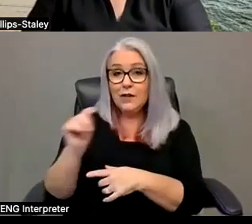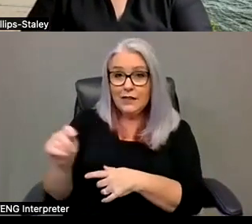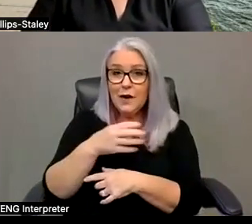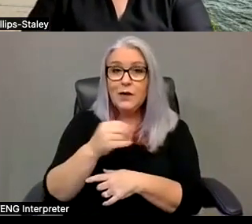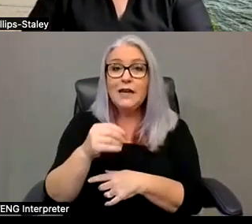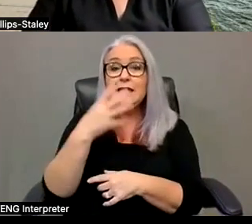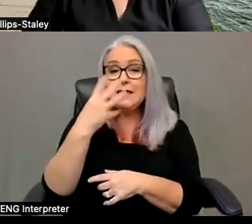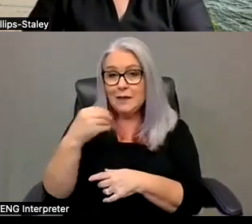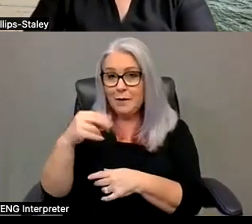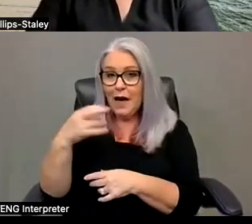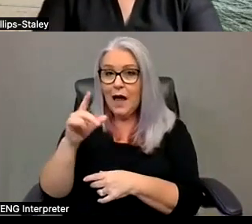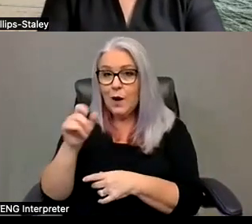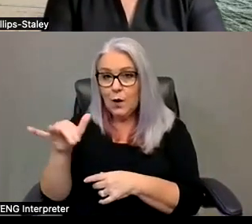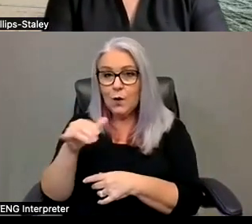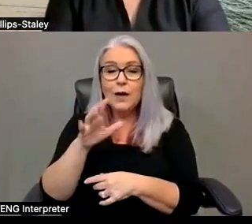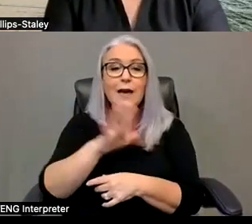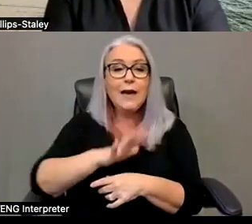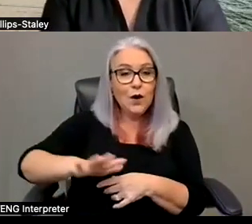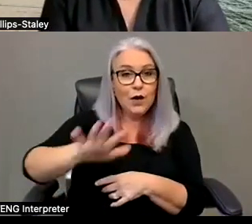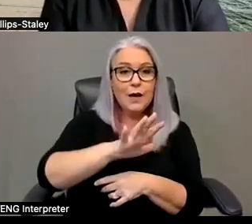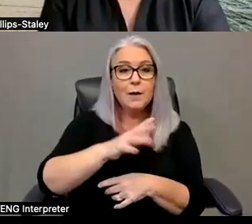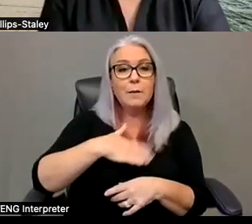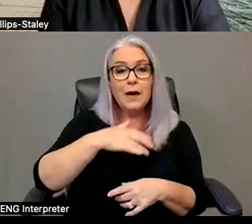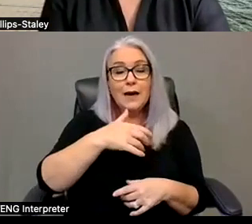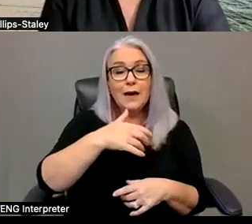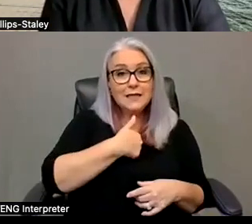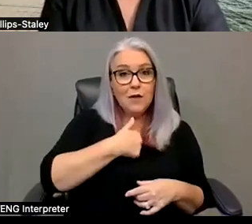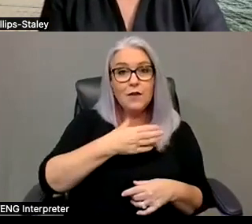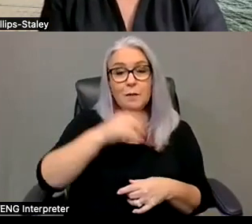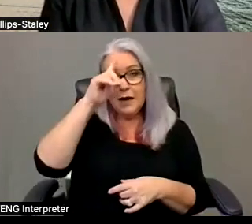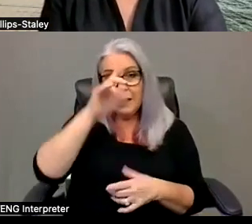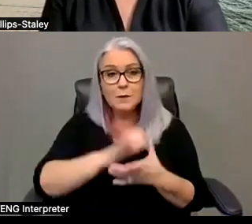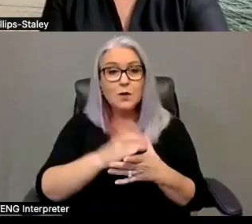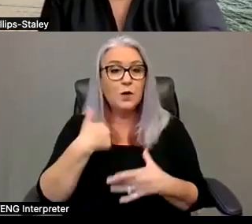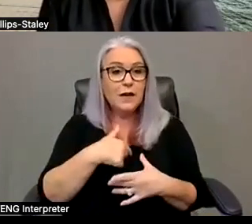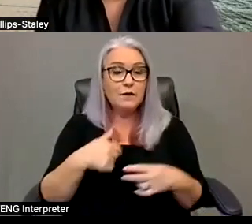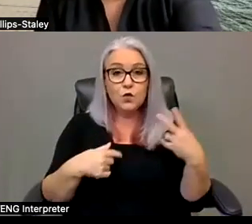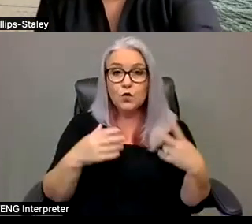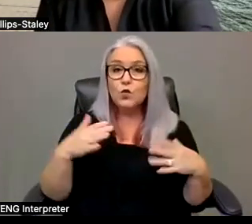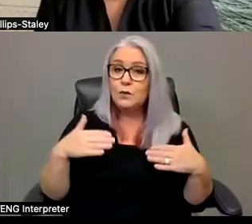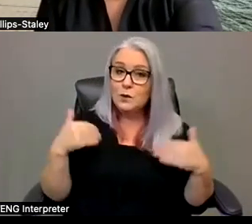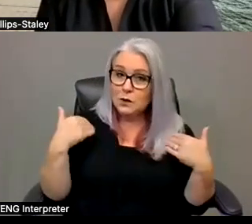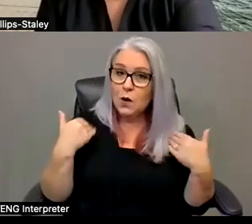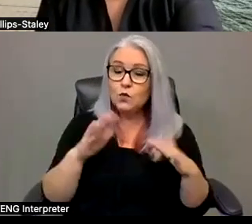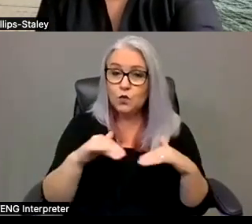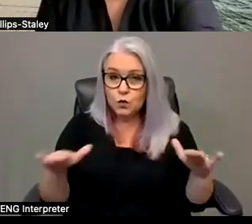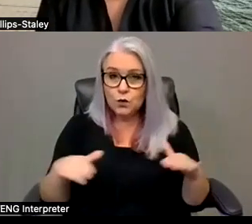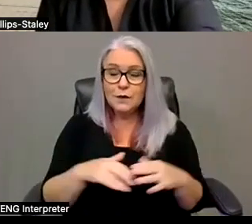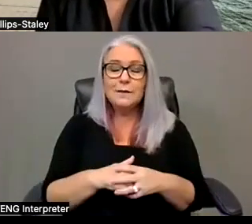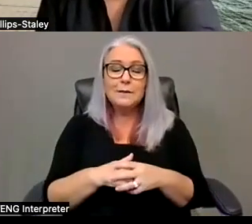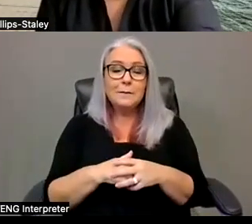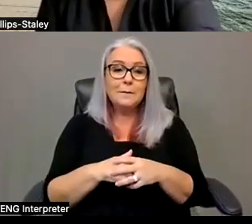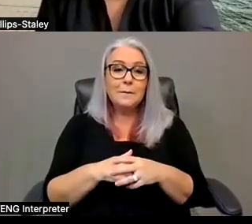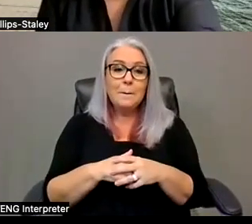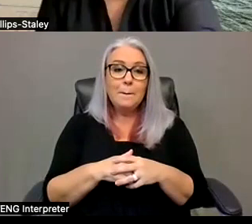raised in Tarrytown, as well as my husband. We have 2 small children and